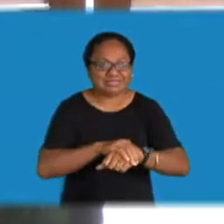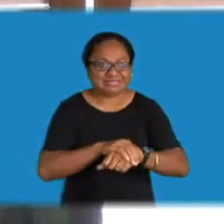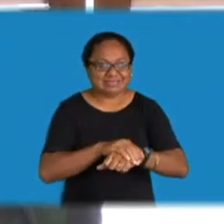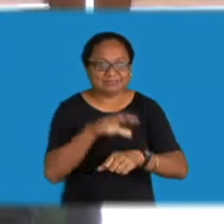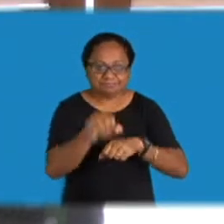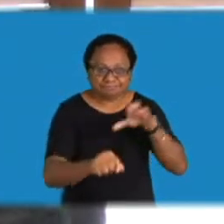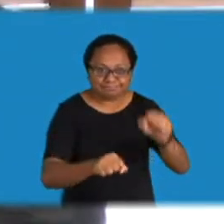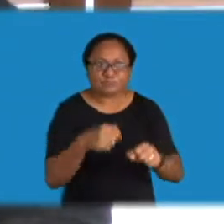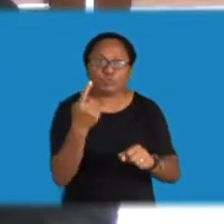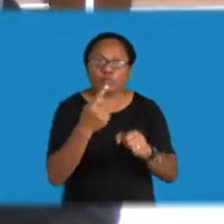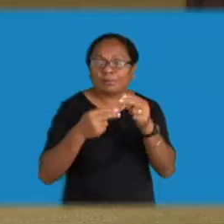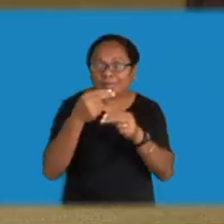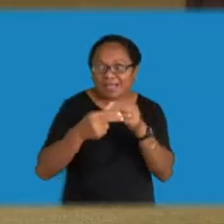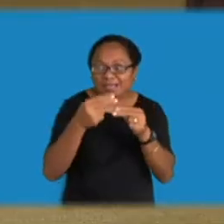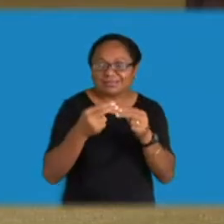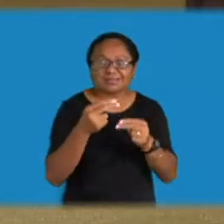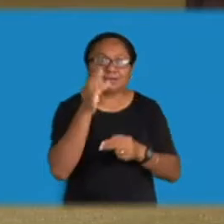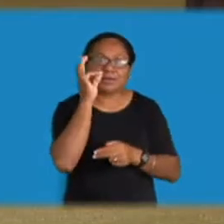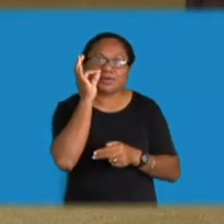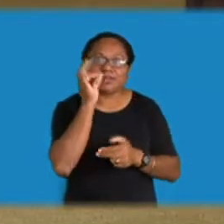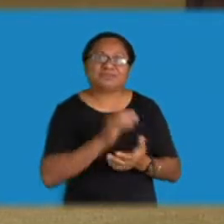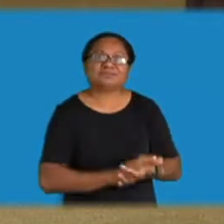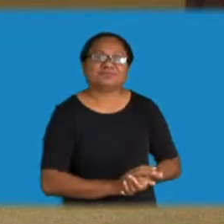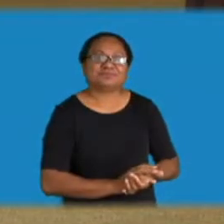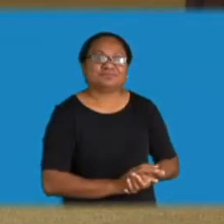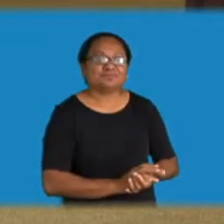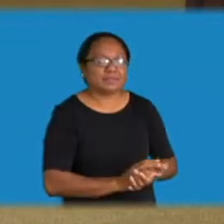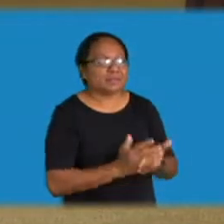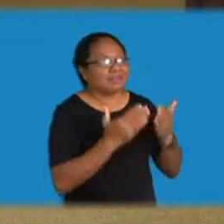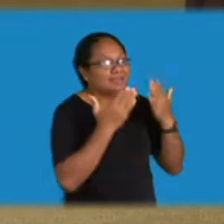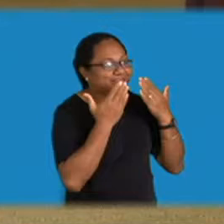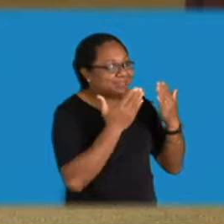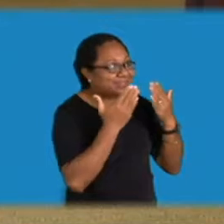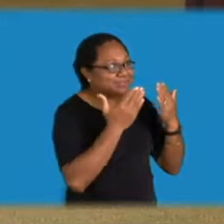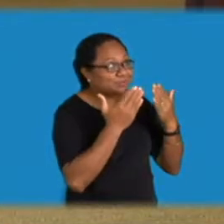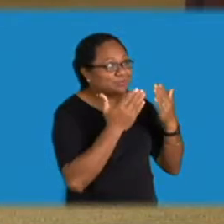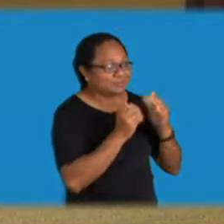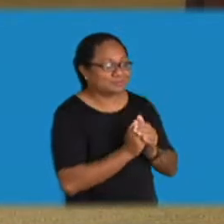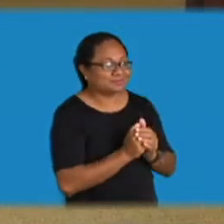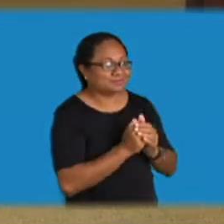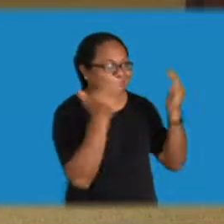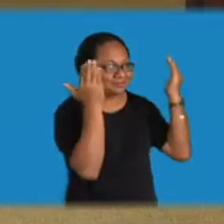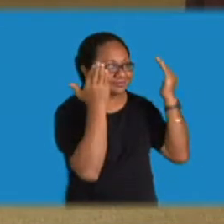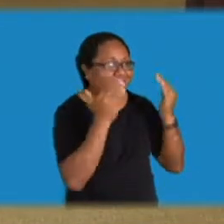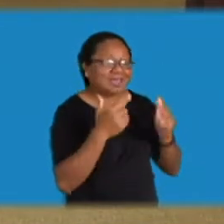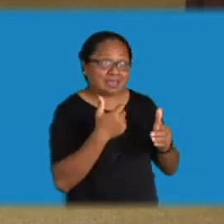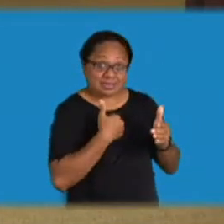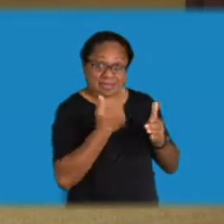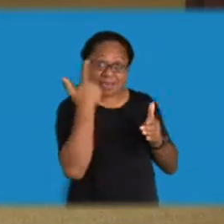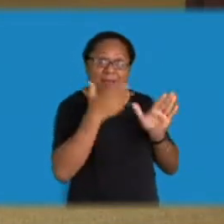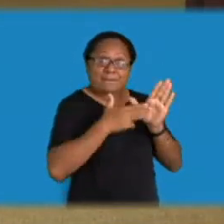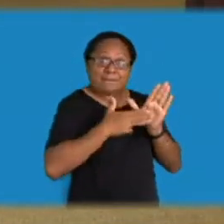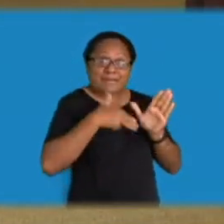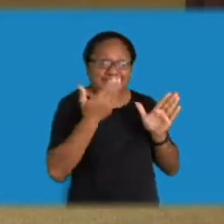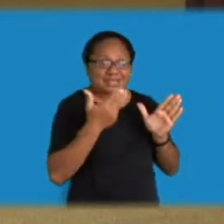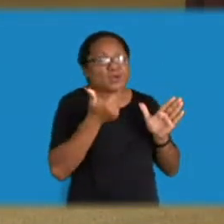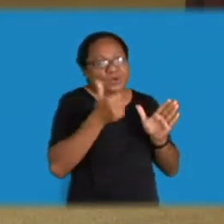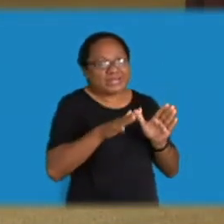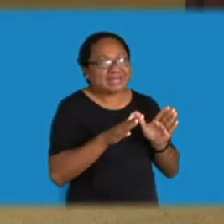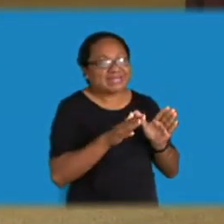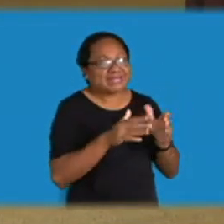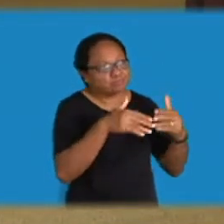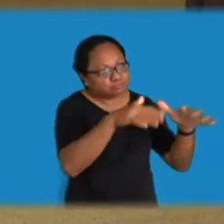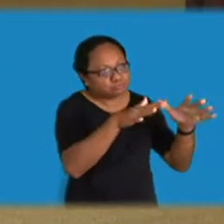Honorable Minister. Thank you, Madam Speaker. In my statement on Monday, I made reference to Nduabata